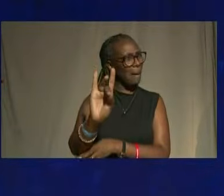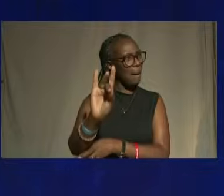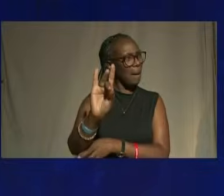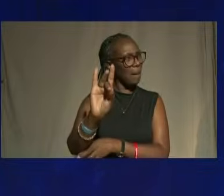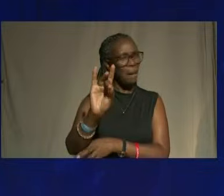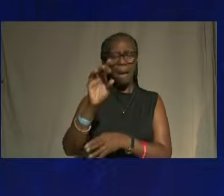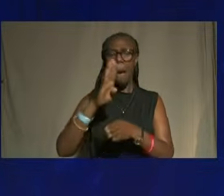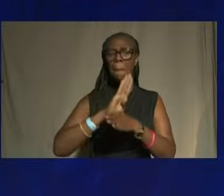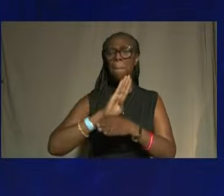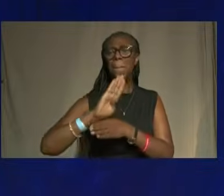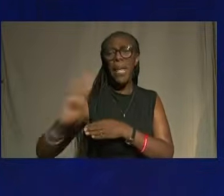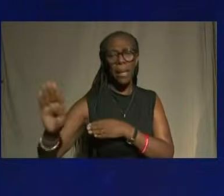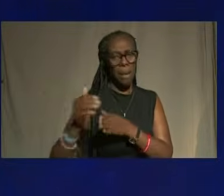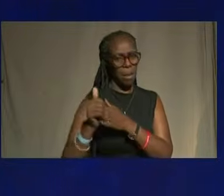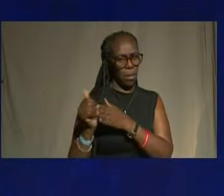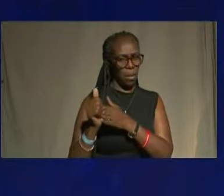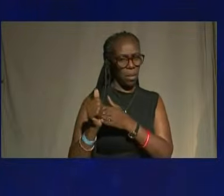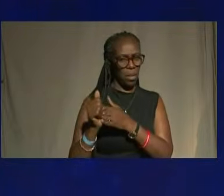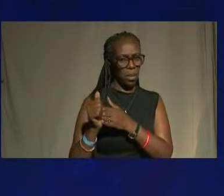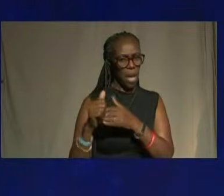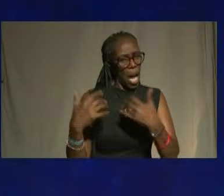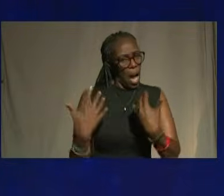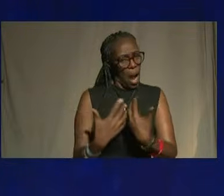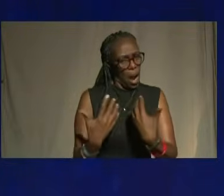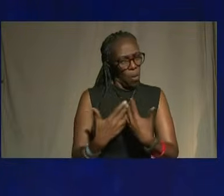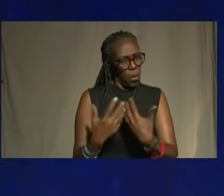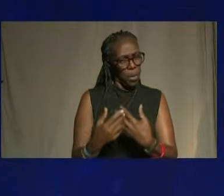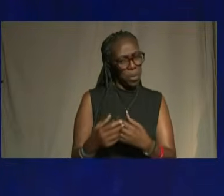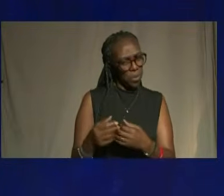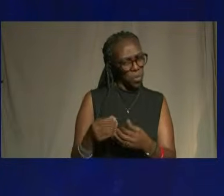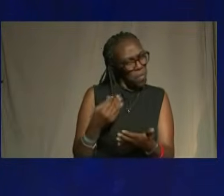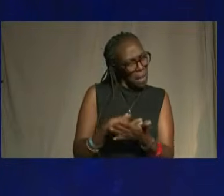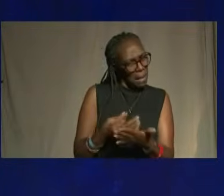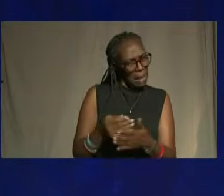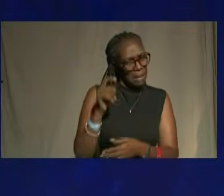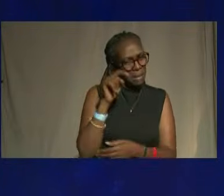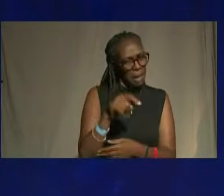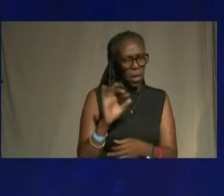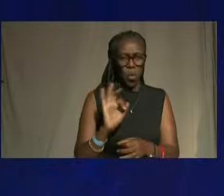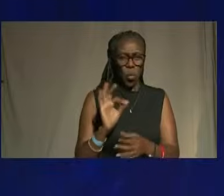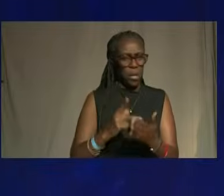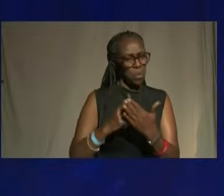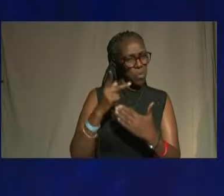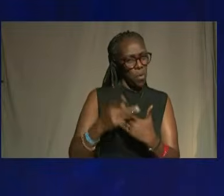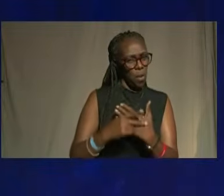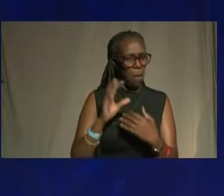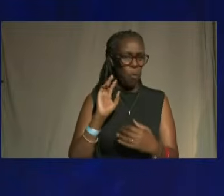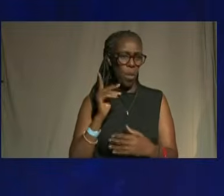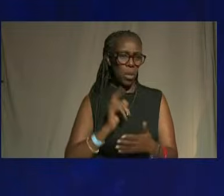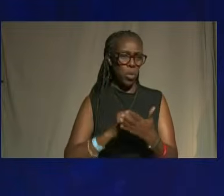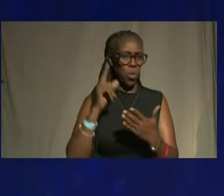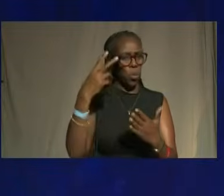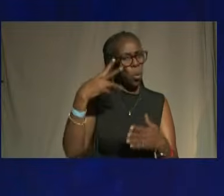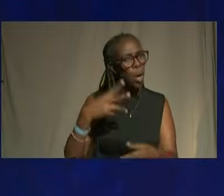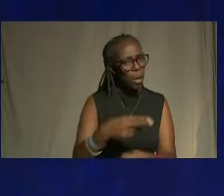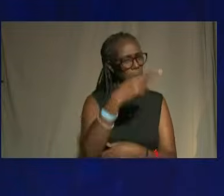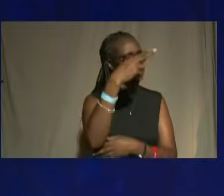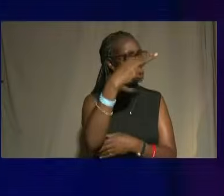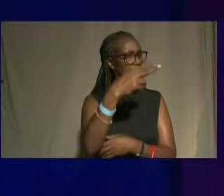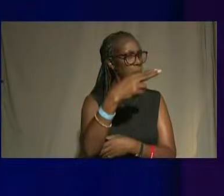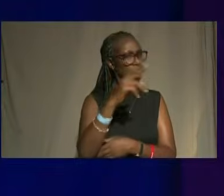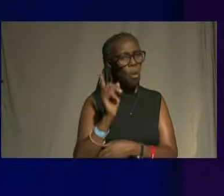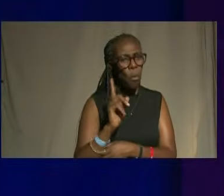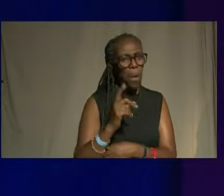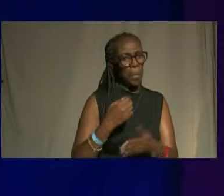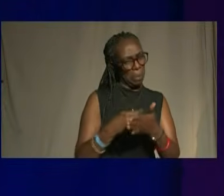from? Tell the country, how will you finance it? Which programs will you cut? Where will the money come